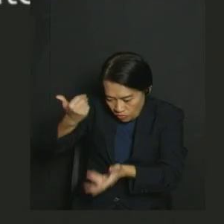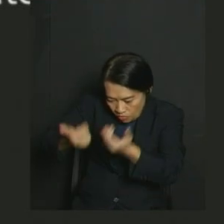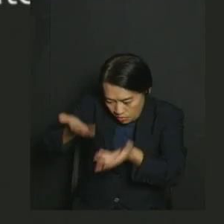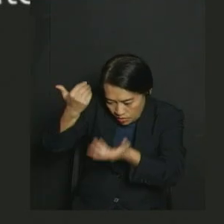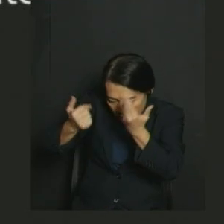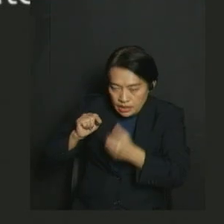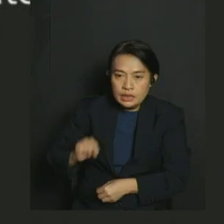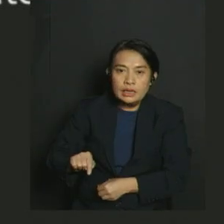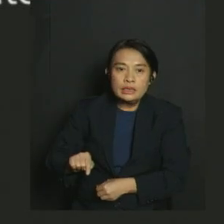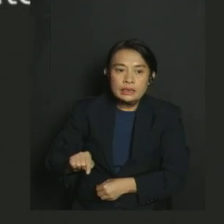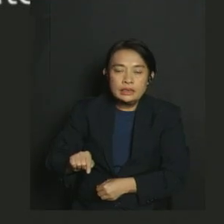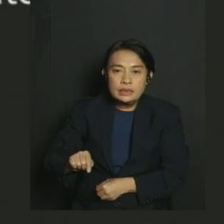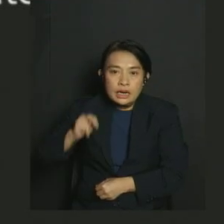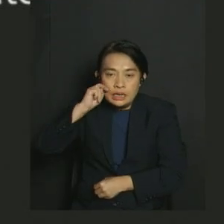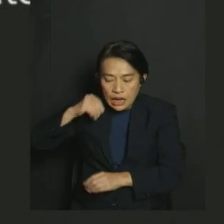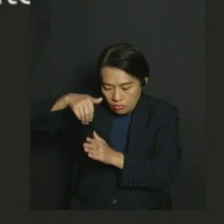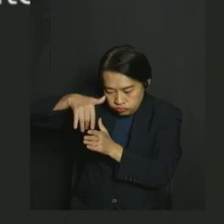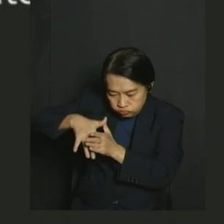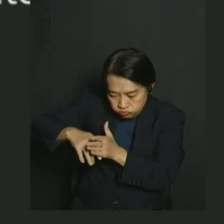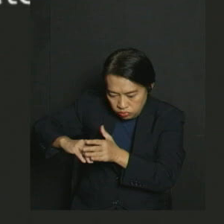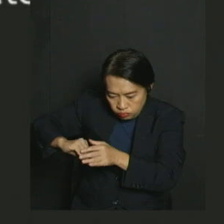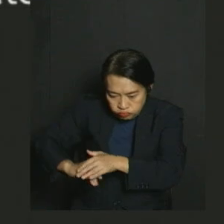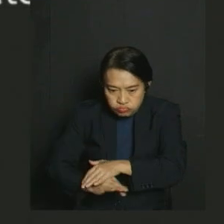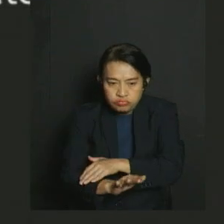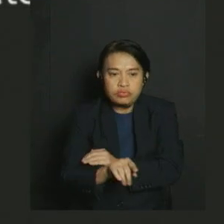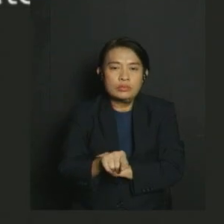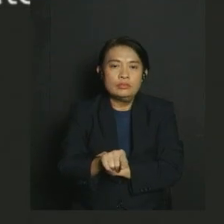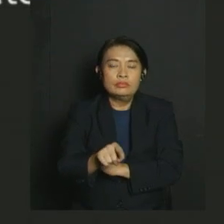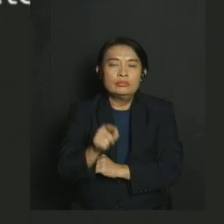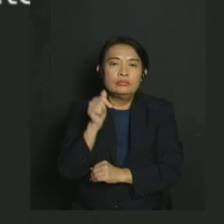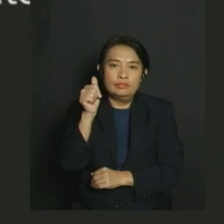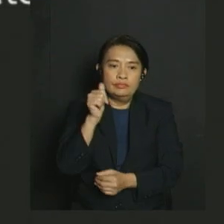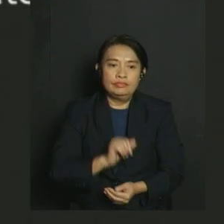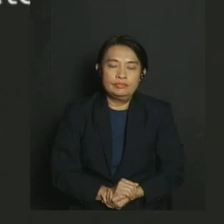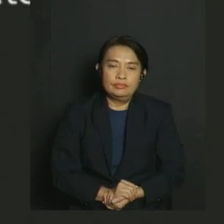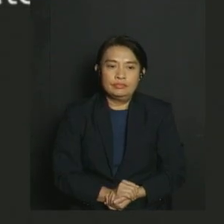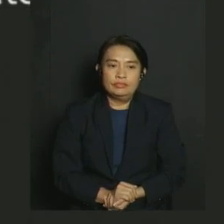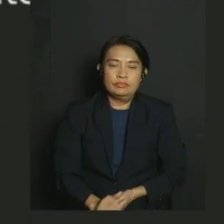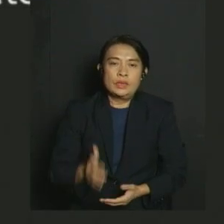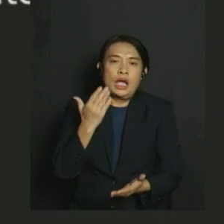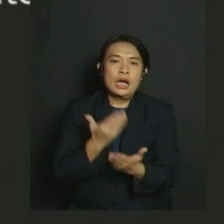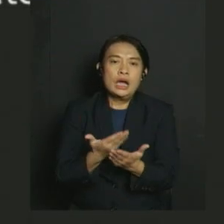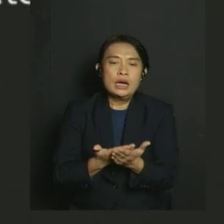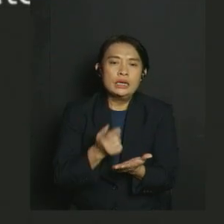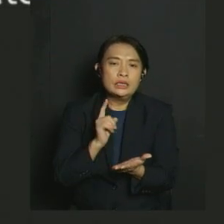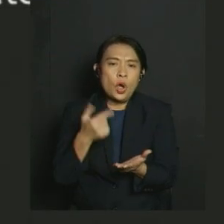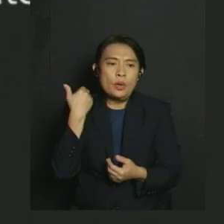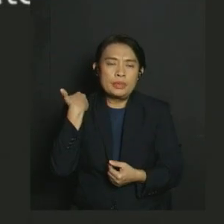proper budget to do this prevention. So we